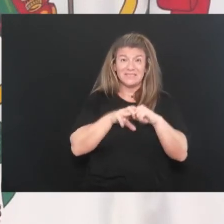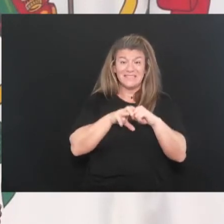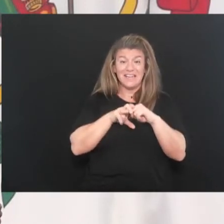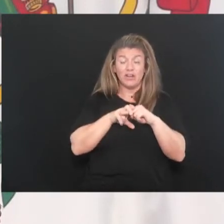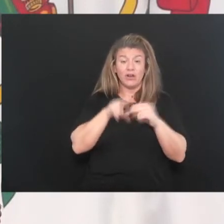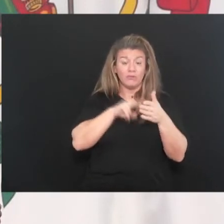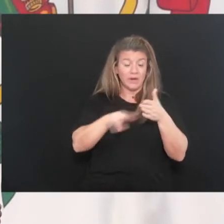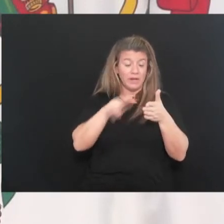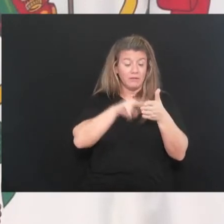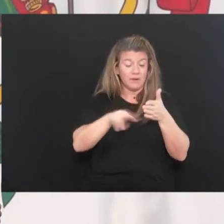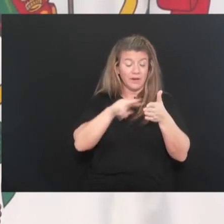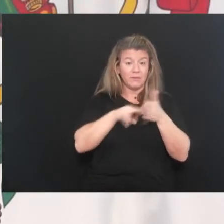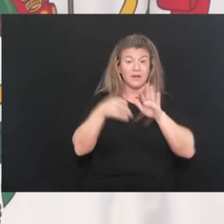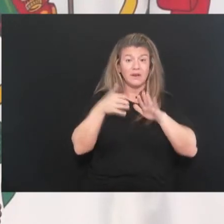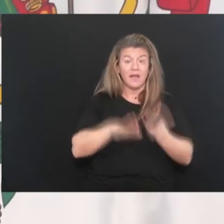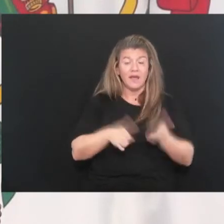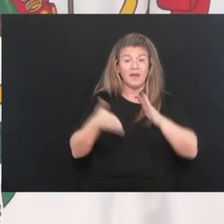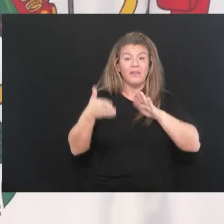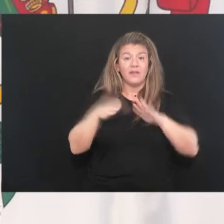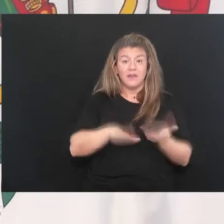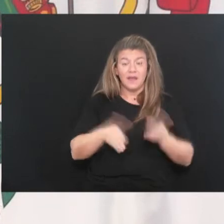death after death.